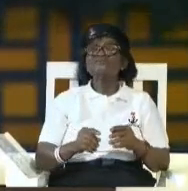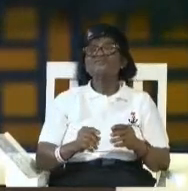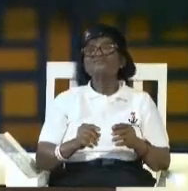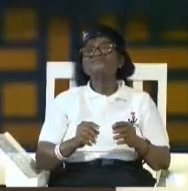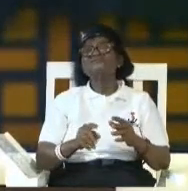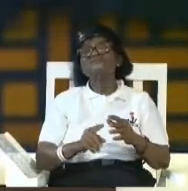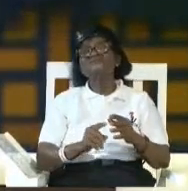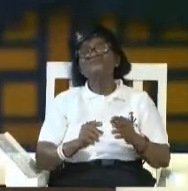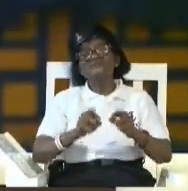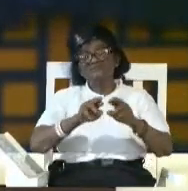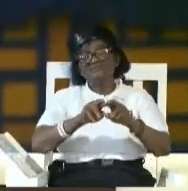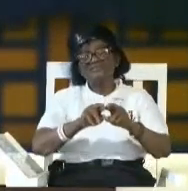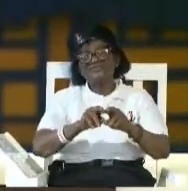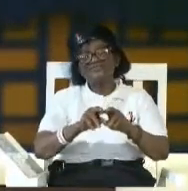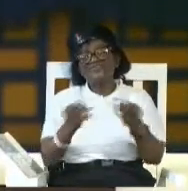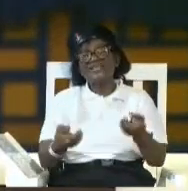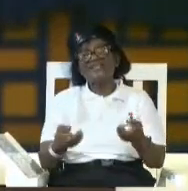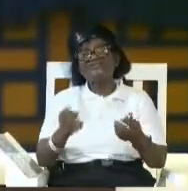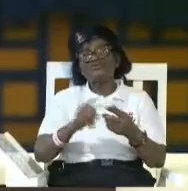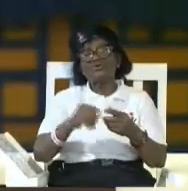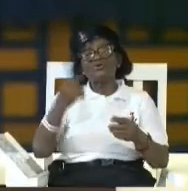sanctified.